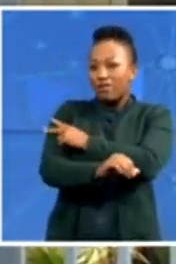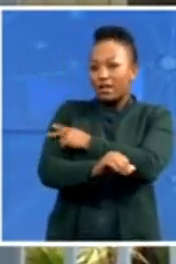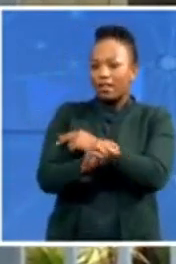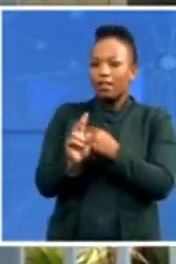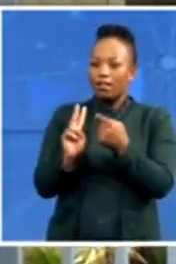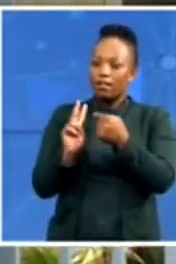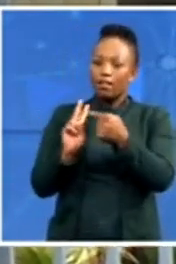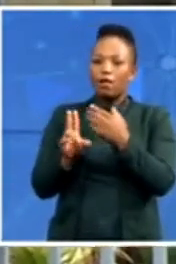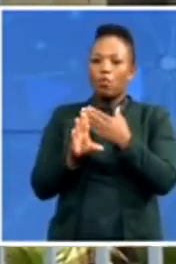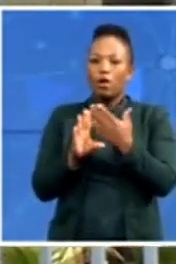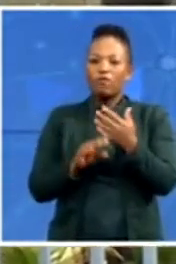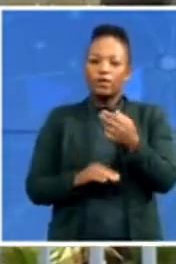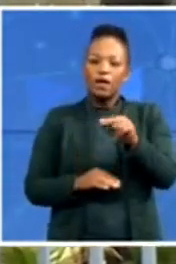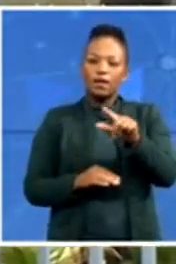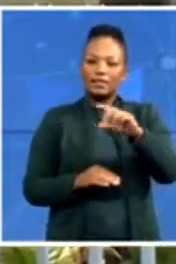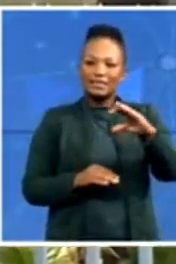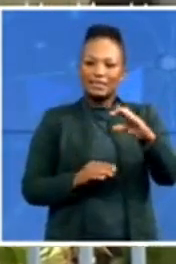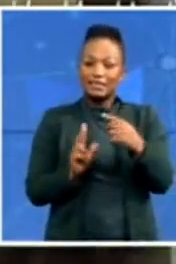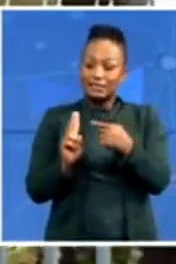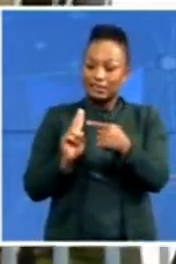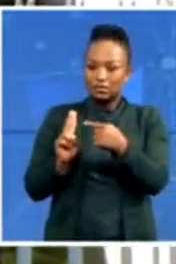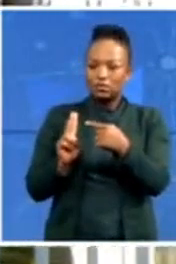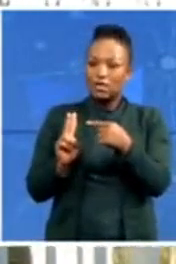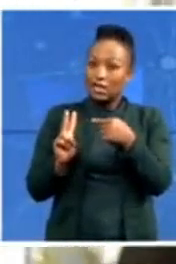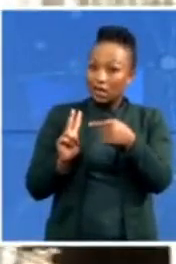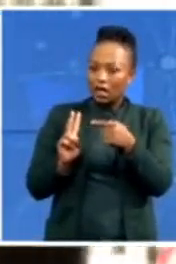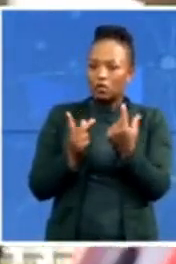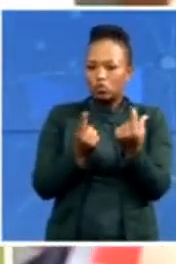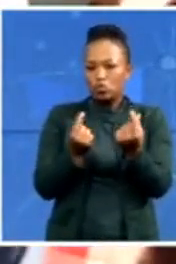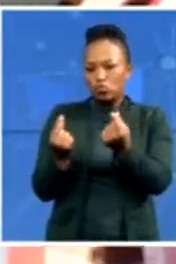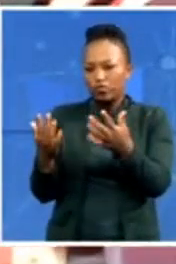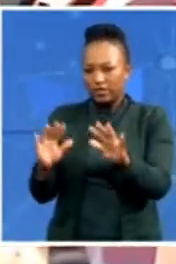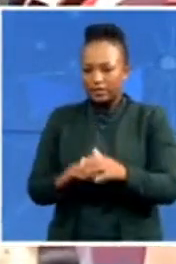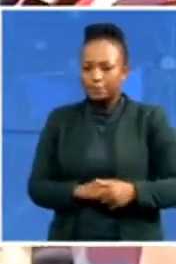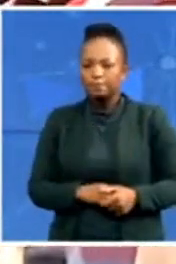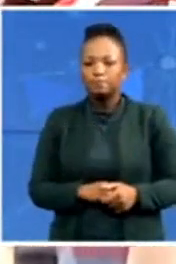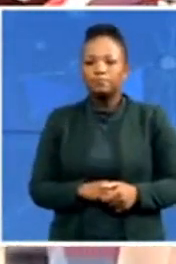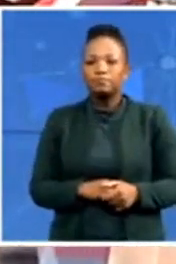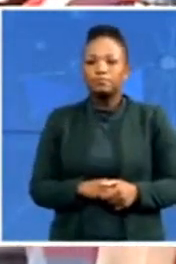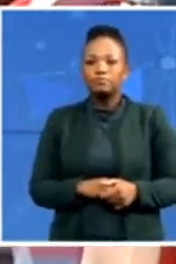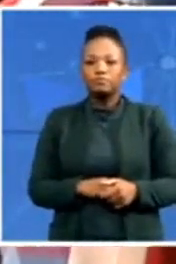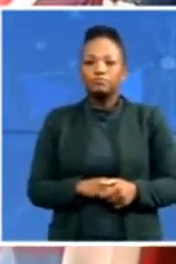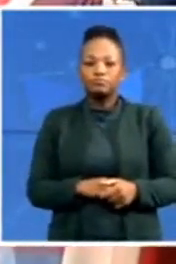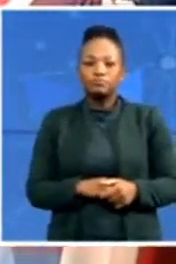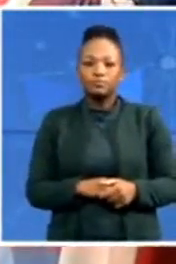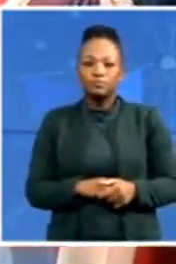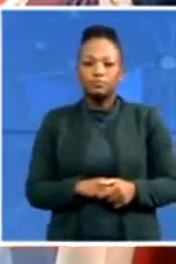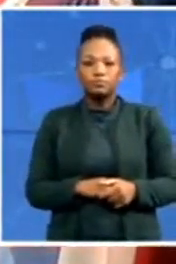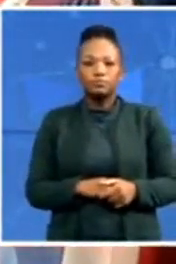they are the ones that are alleged to have been doing all of these things. Kaiser, just again, just to explain to our viewers how